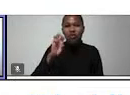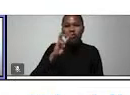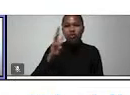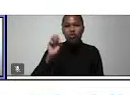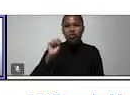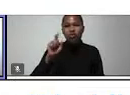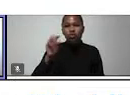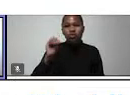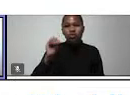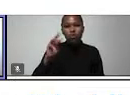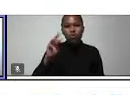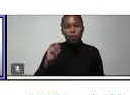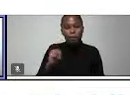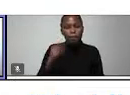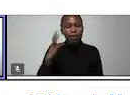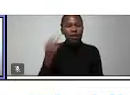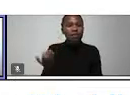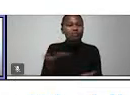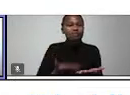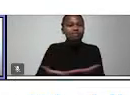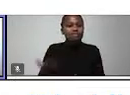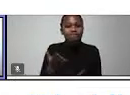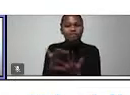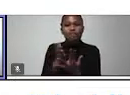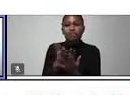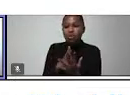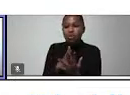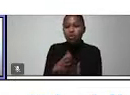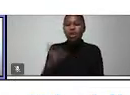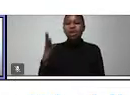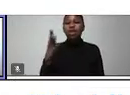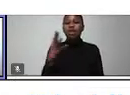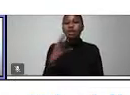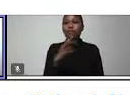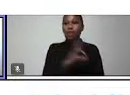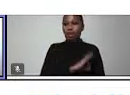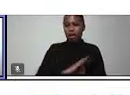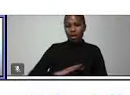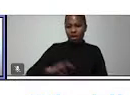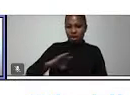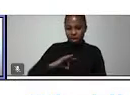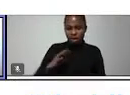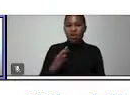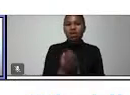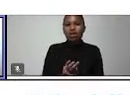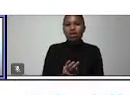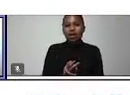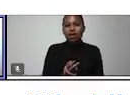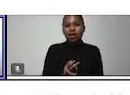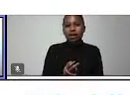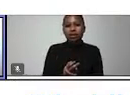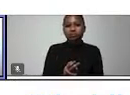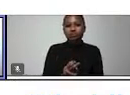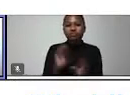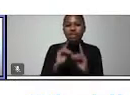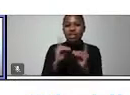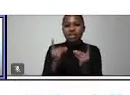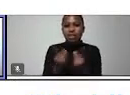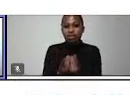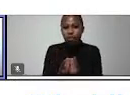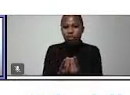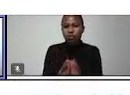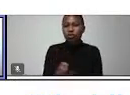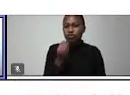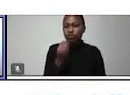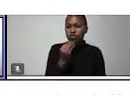discussions between Minister Mayor and the Secretary Ross of the California Department of Food and Agriculture, you know, in